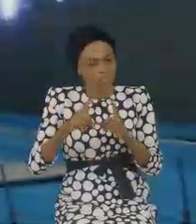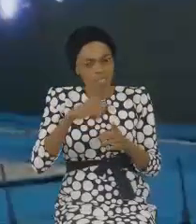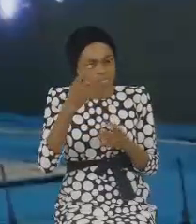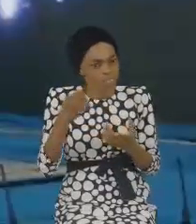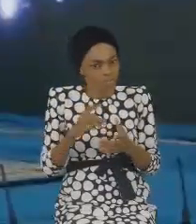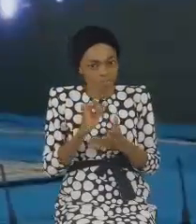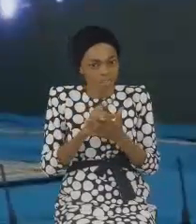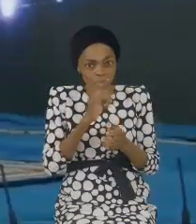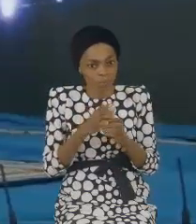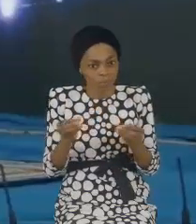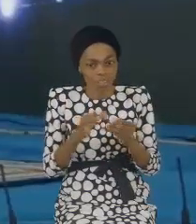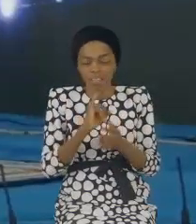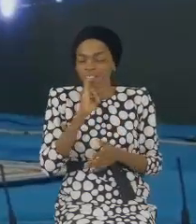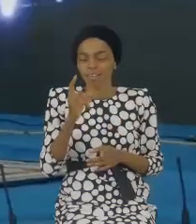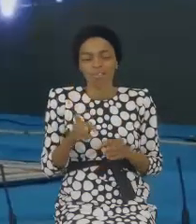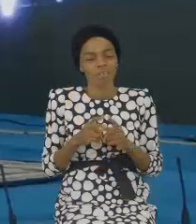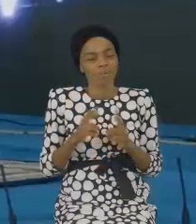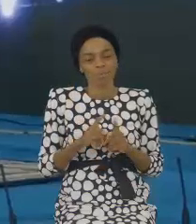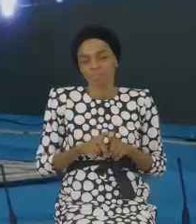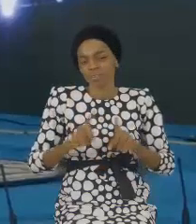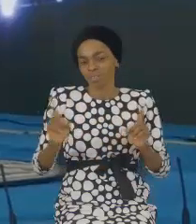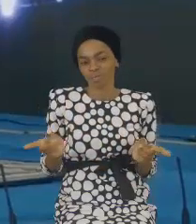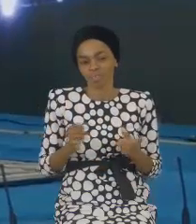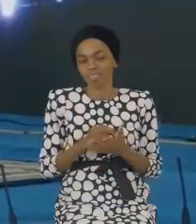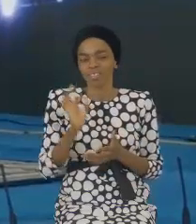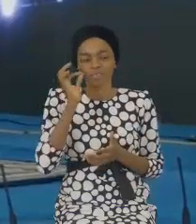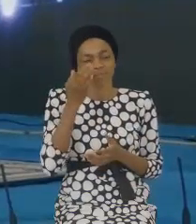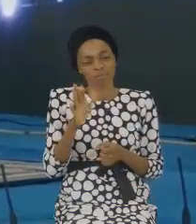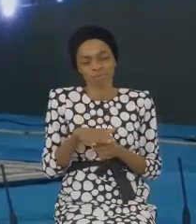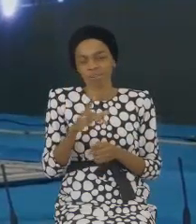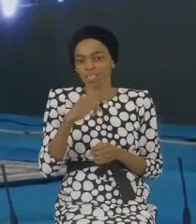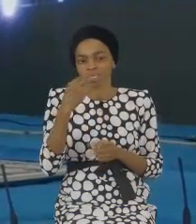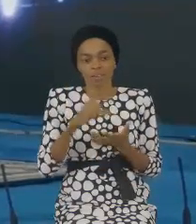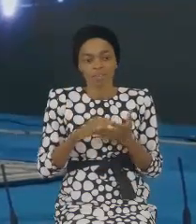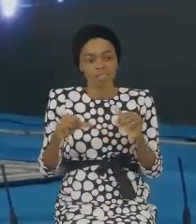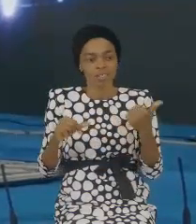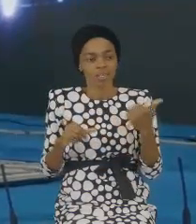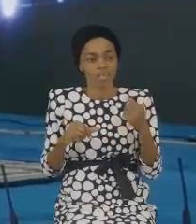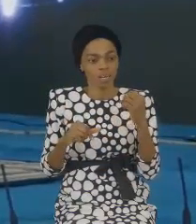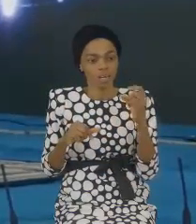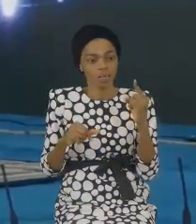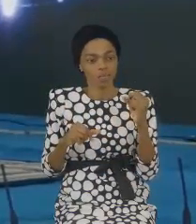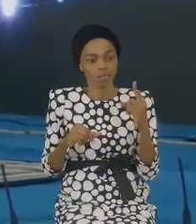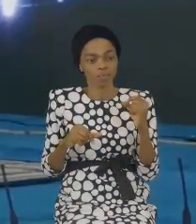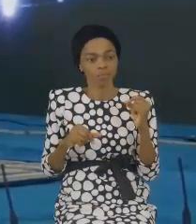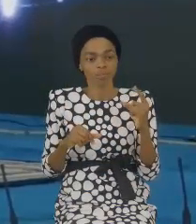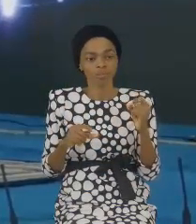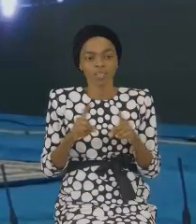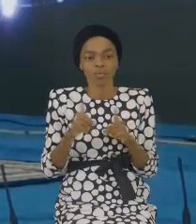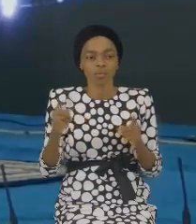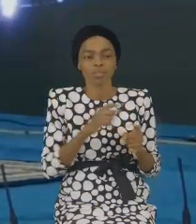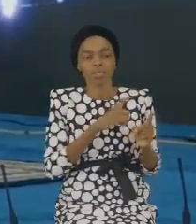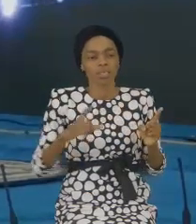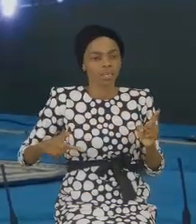is very different, it's fruitful." And it says in verse 11, it tells us in verse 11, "But the